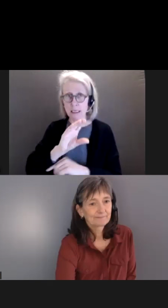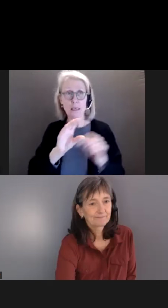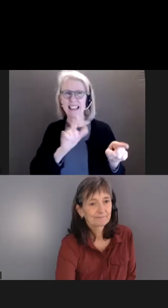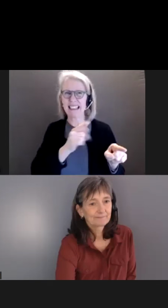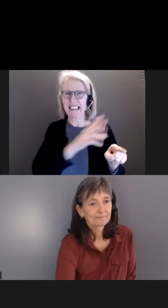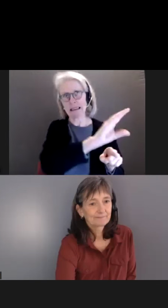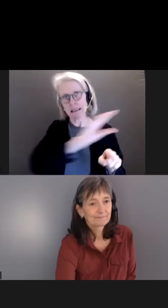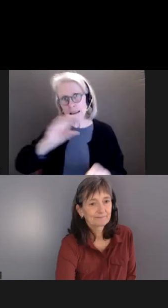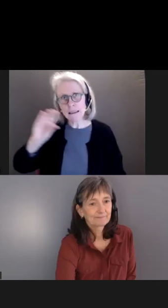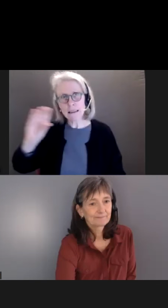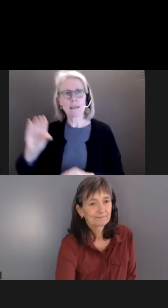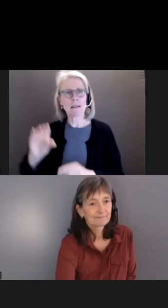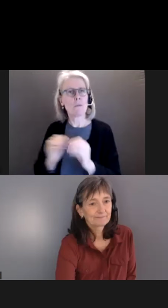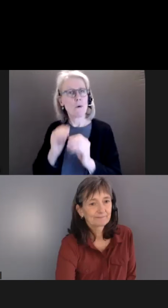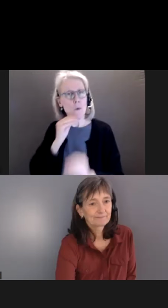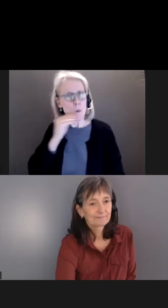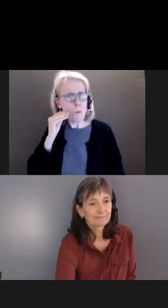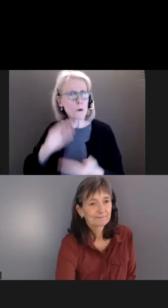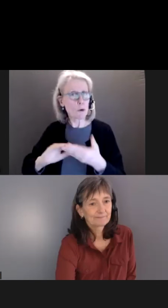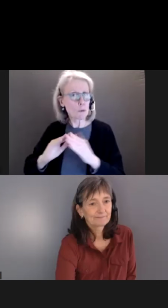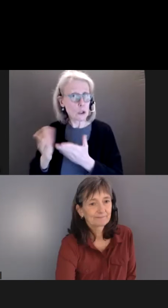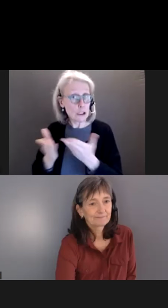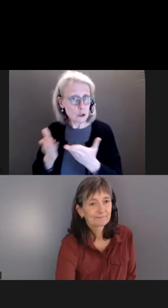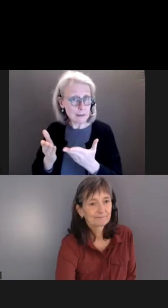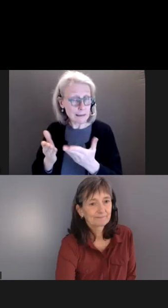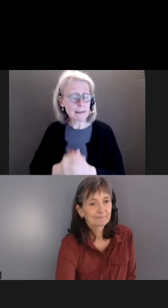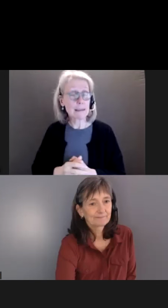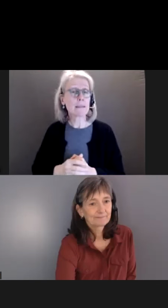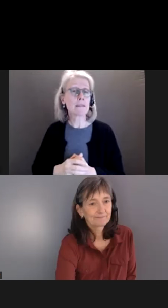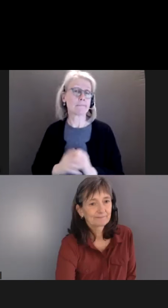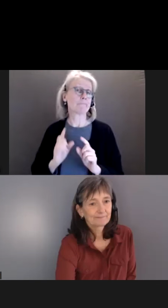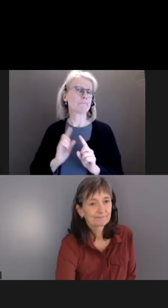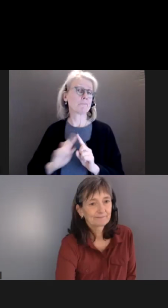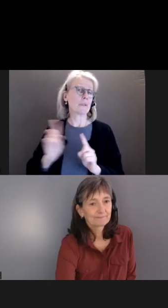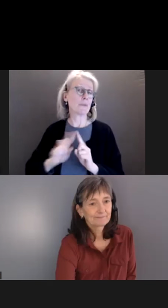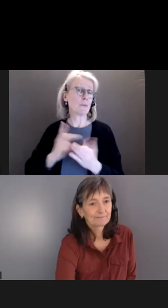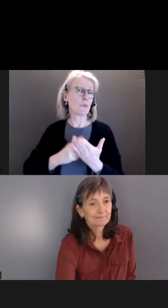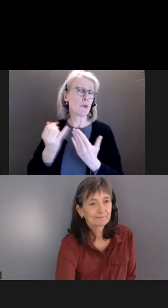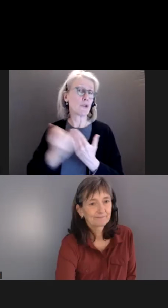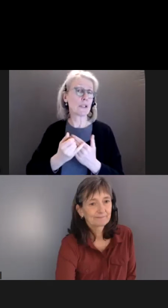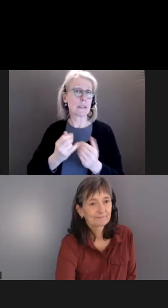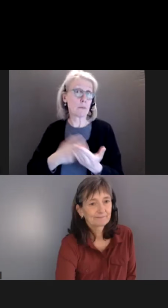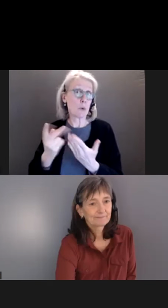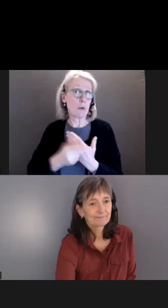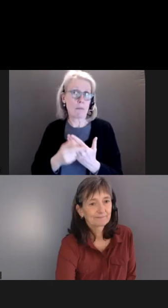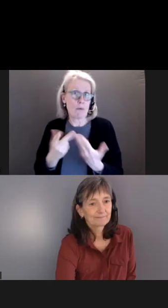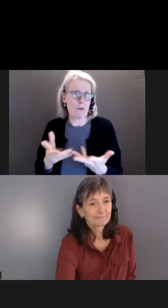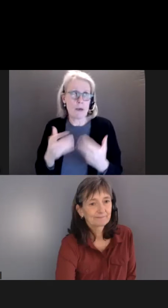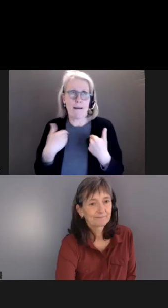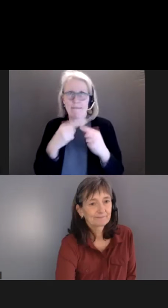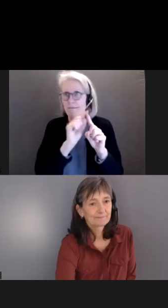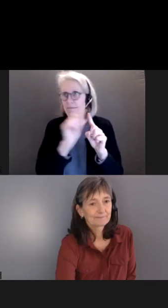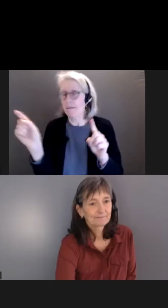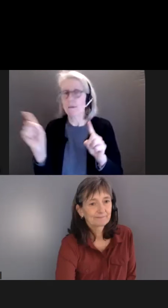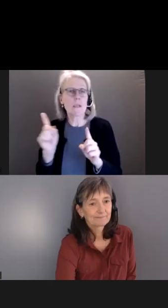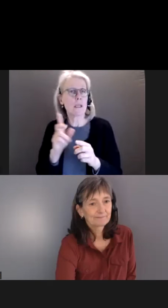institutional long-term care towards more home and community-based care, there are a number of initiatives and evidence-based alternative models of care